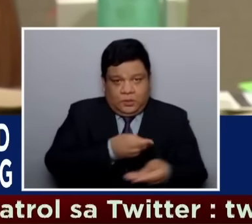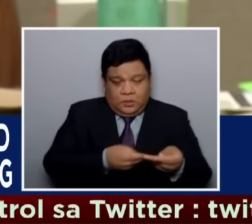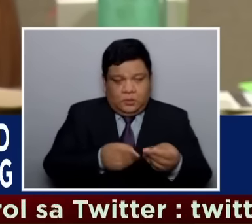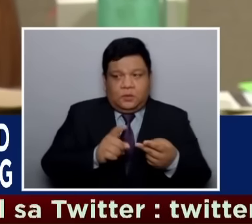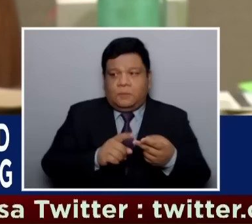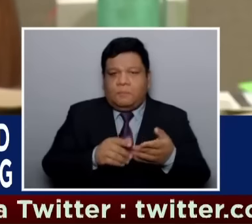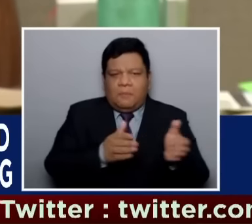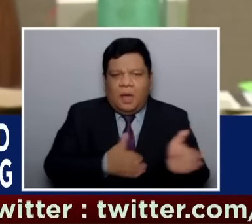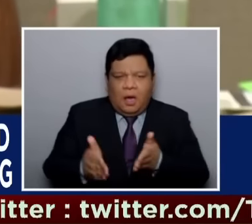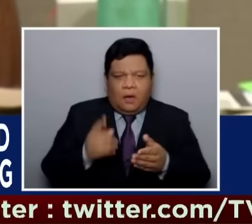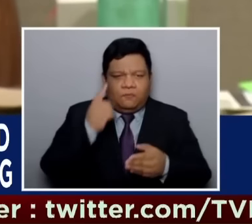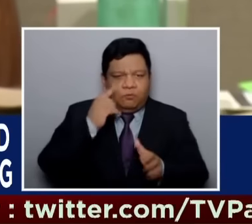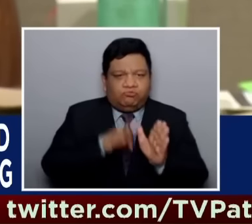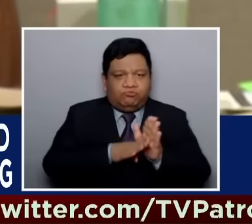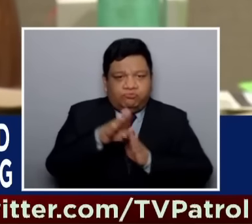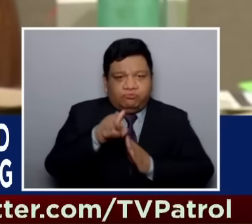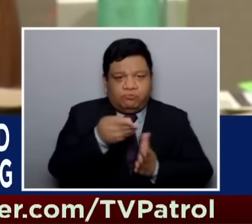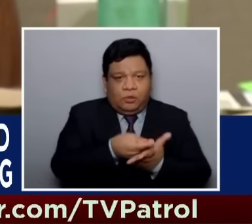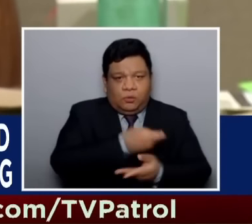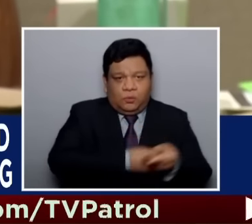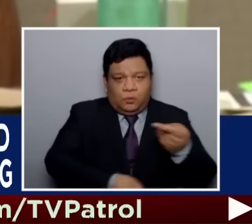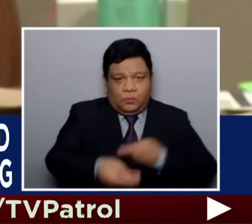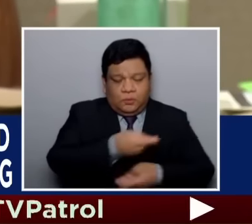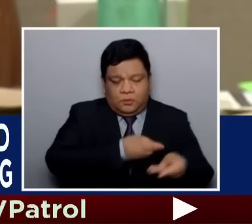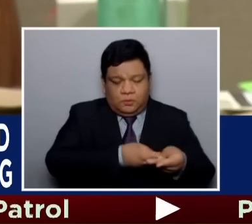plans. With the